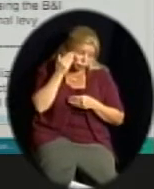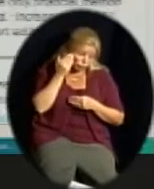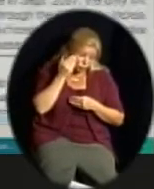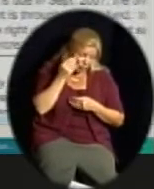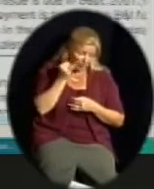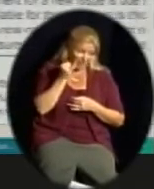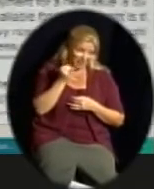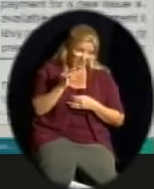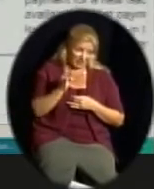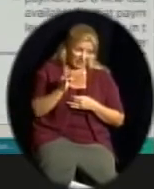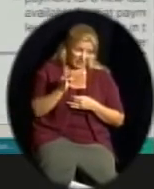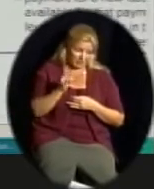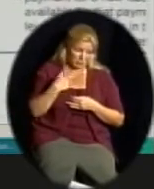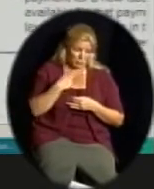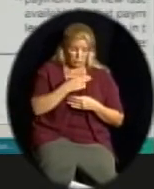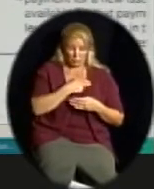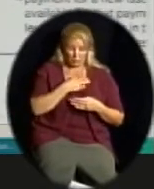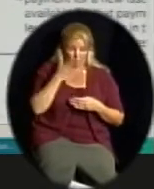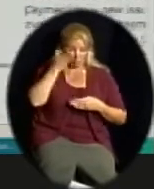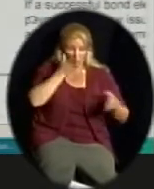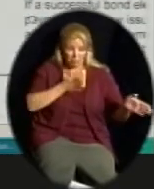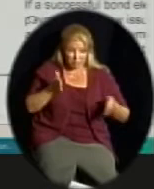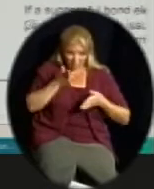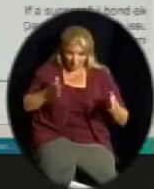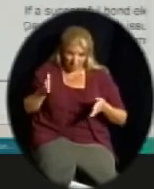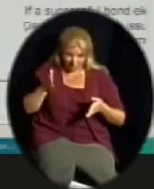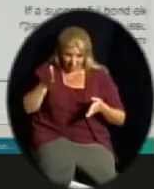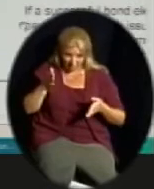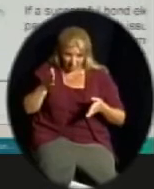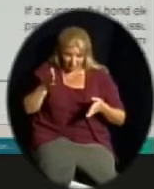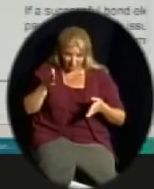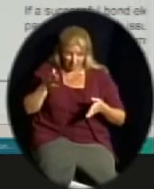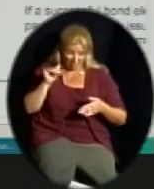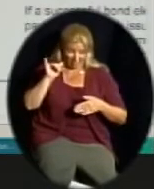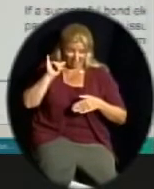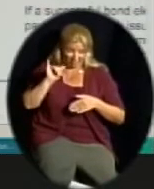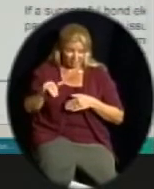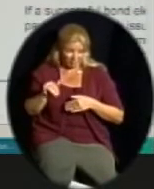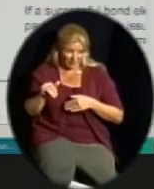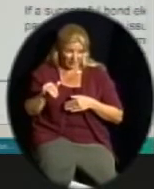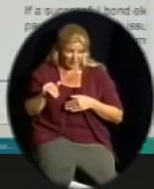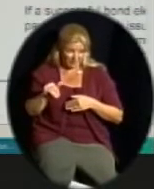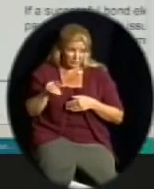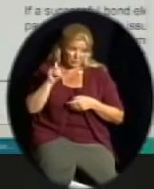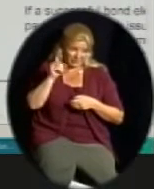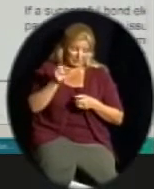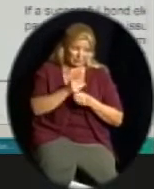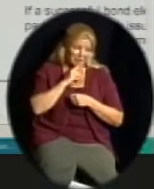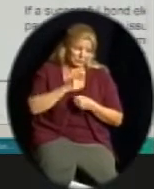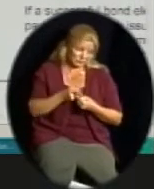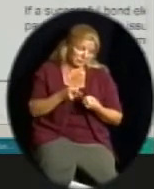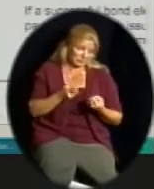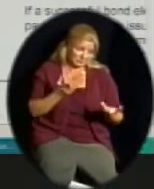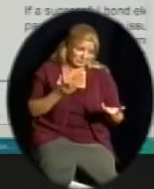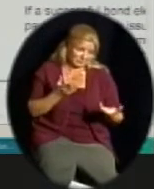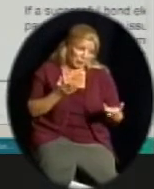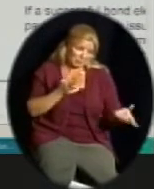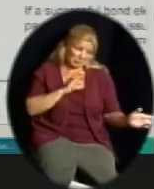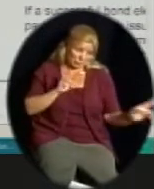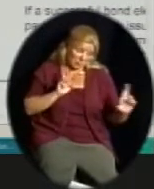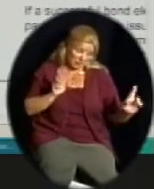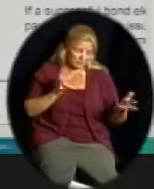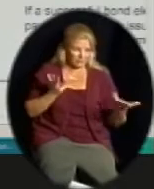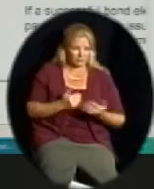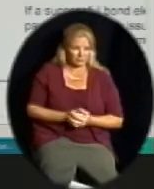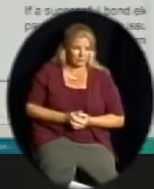need to prepare for that. Plan for that, I guess that's... And Mr. Dean, there are certainly very